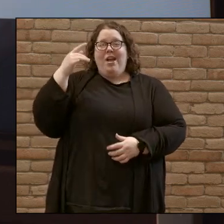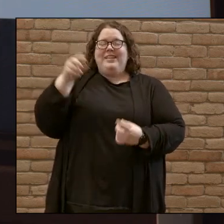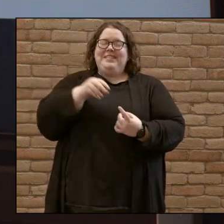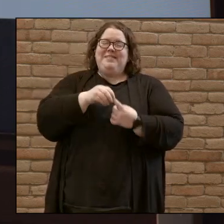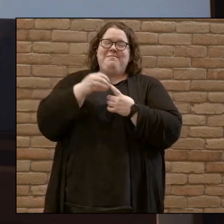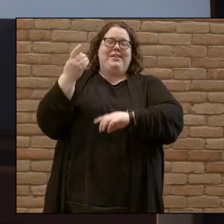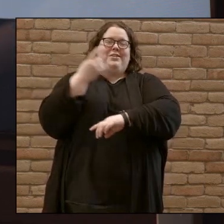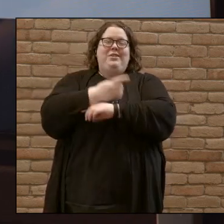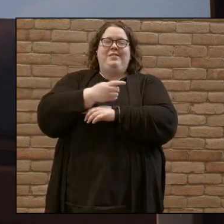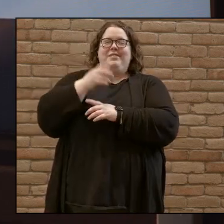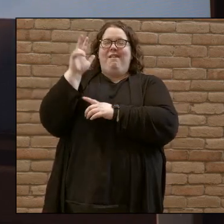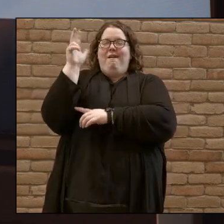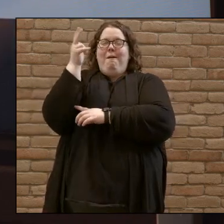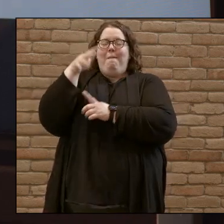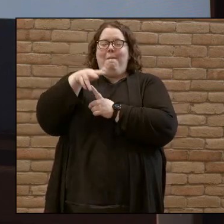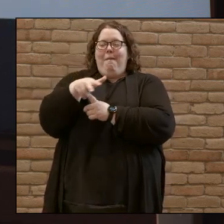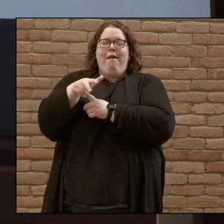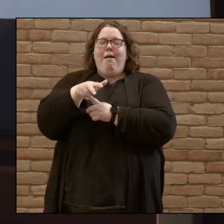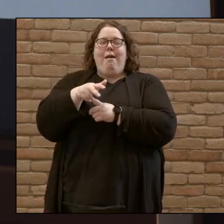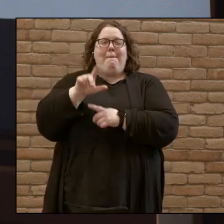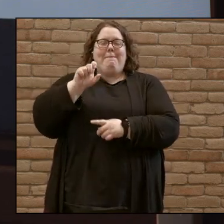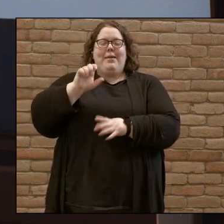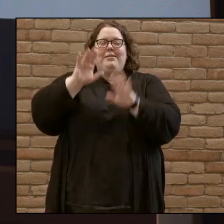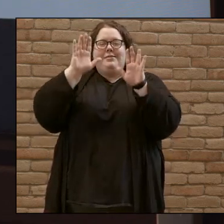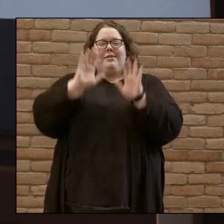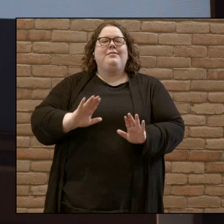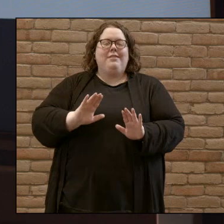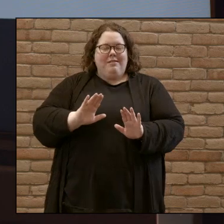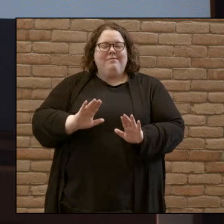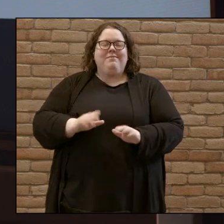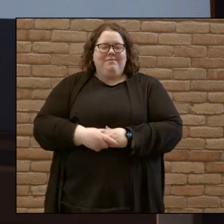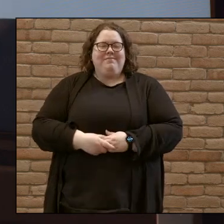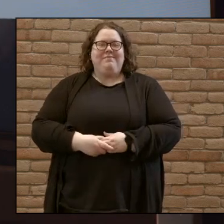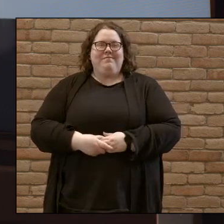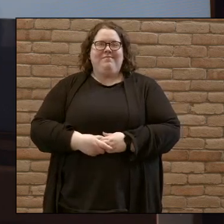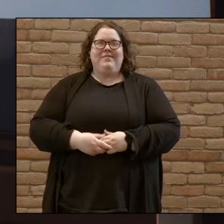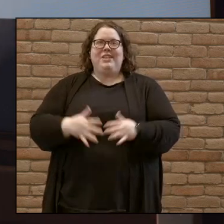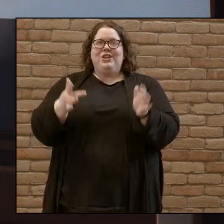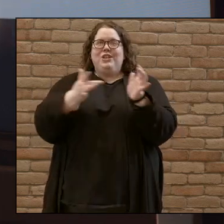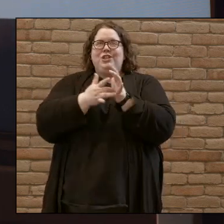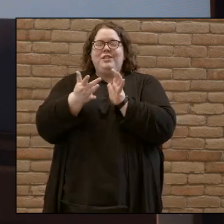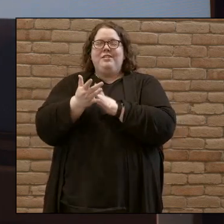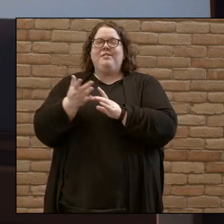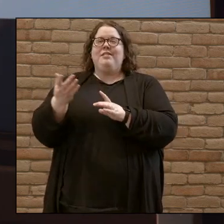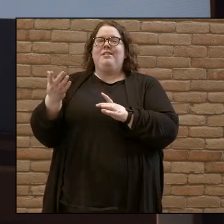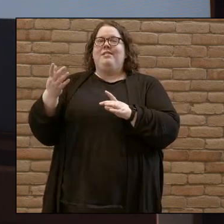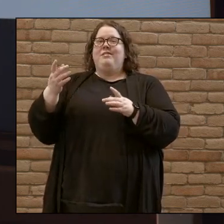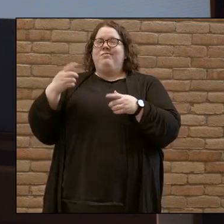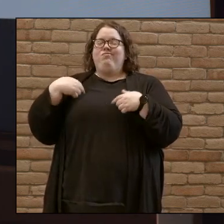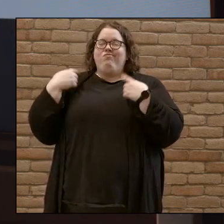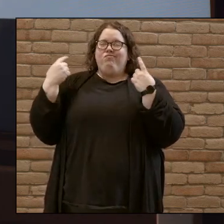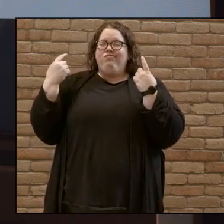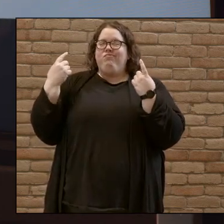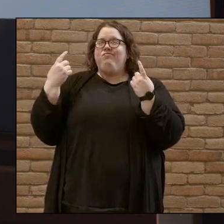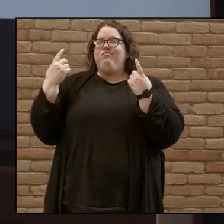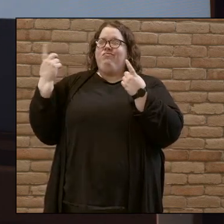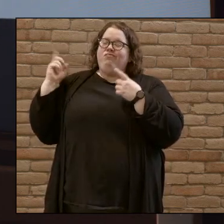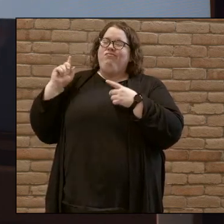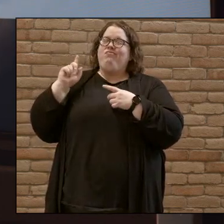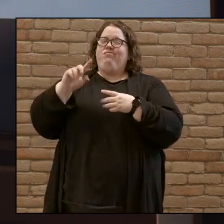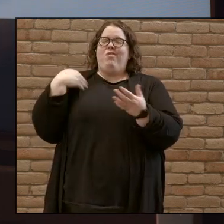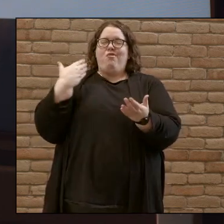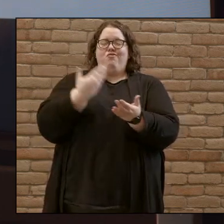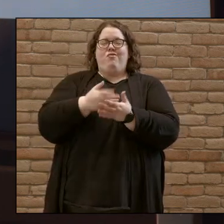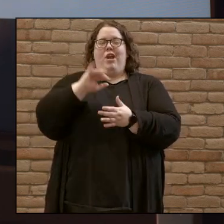kicking off Holy Week this week with the celebration of Palm Sunday as Jesus makes his final turn into Jerusalem